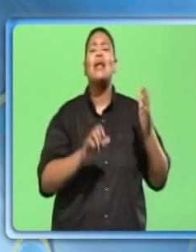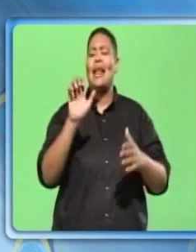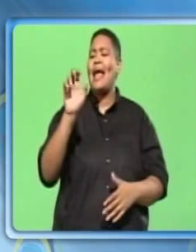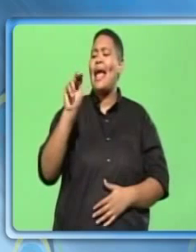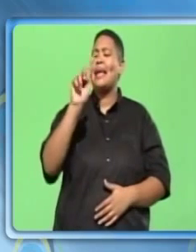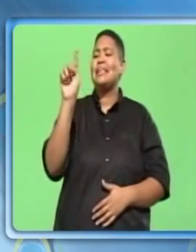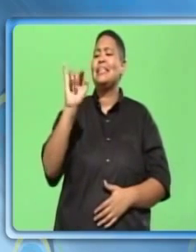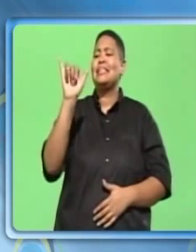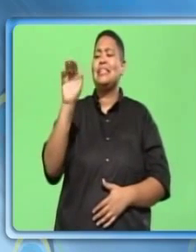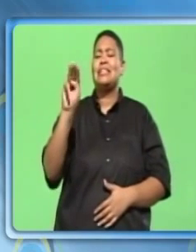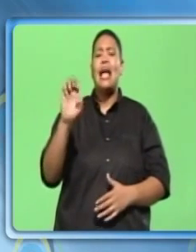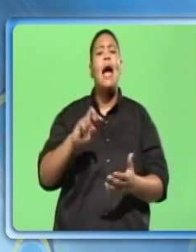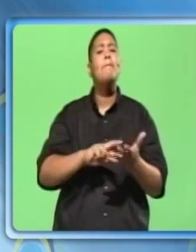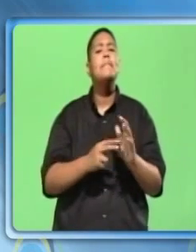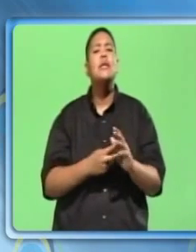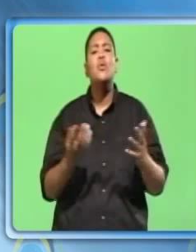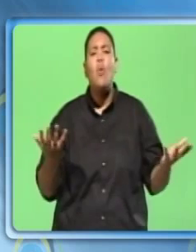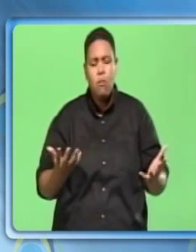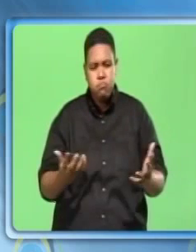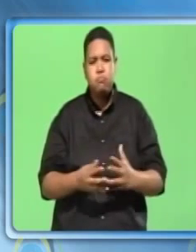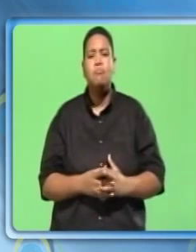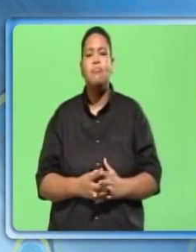is.